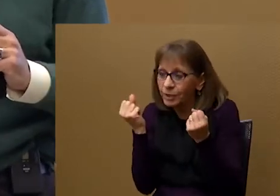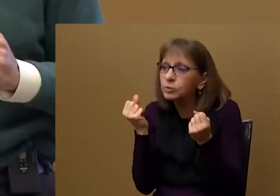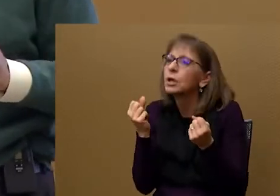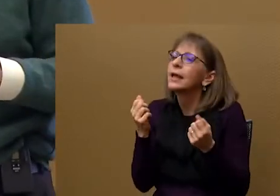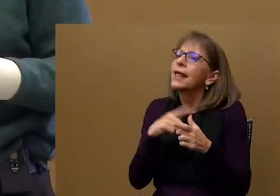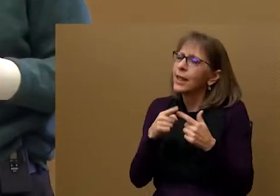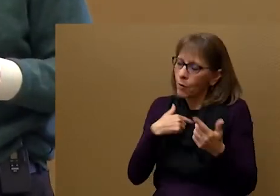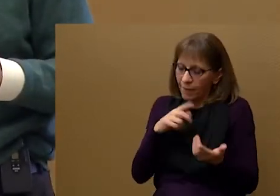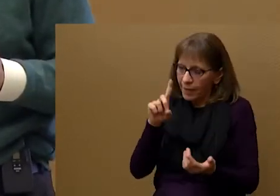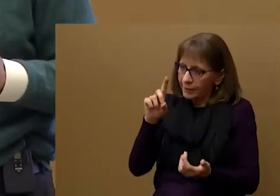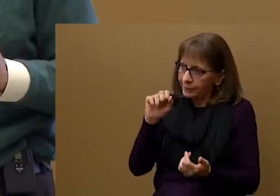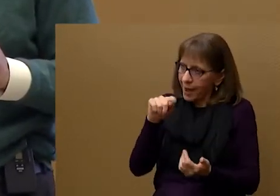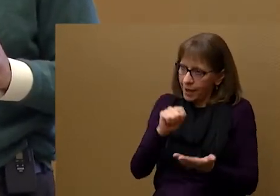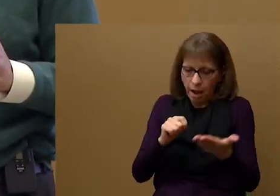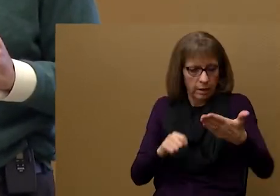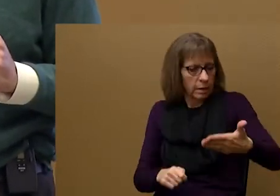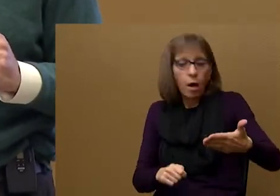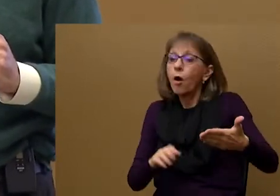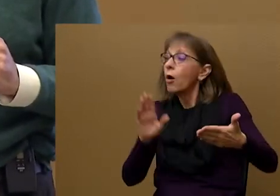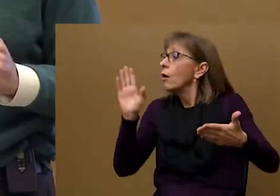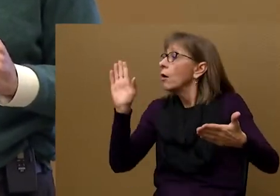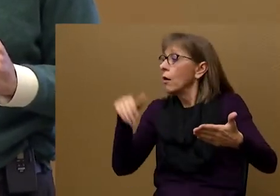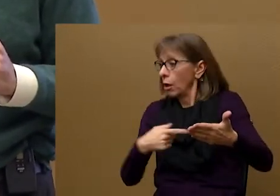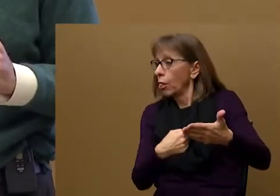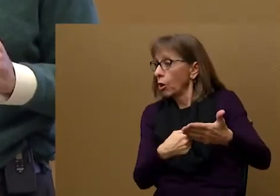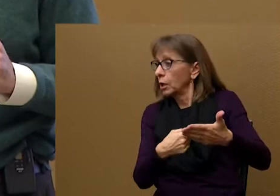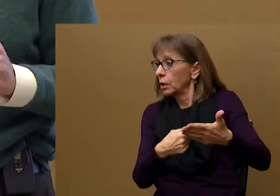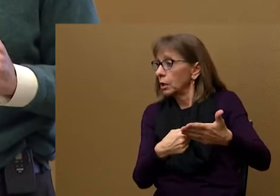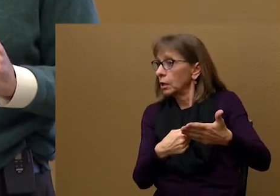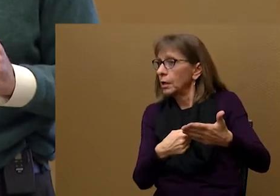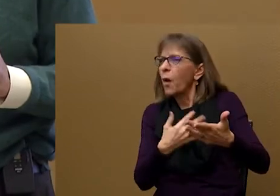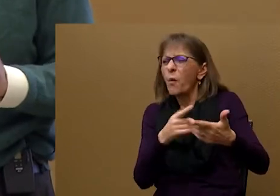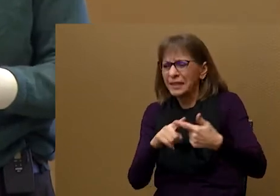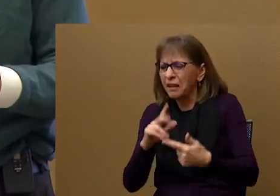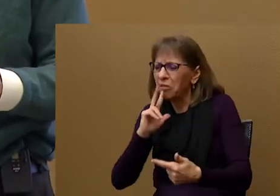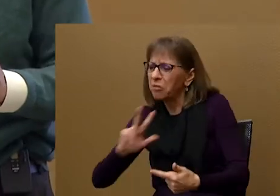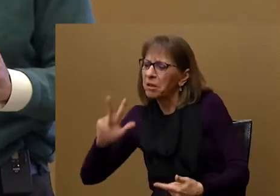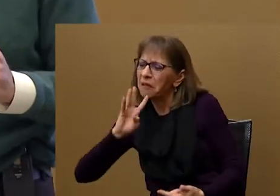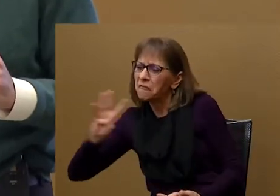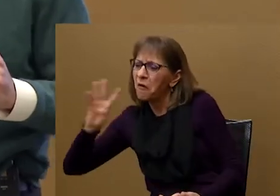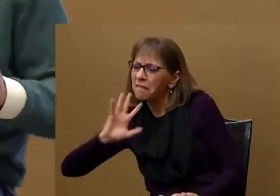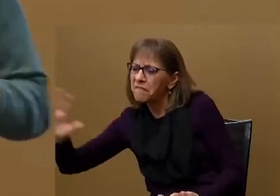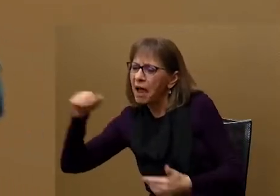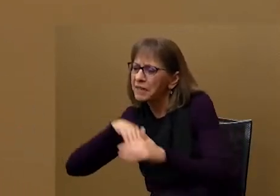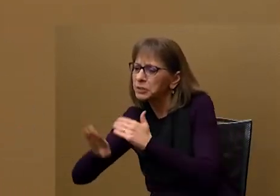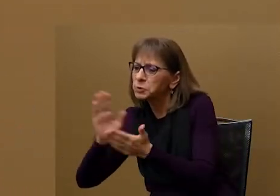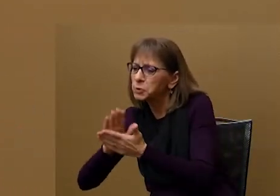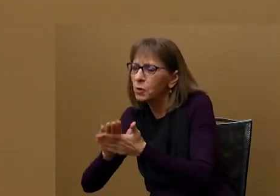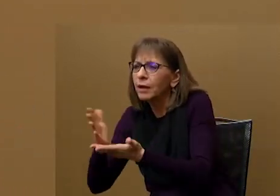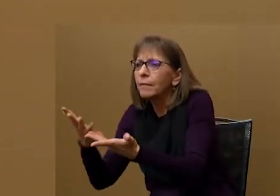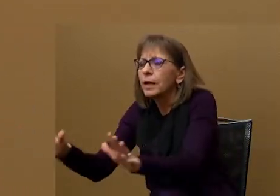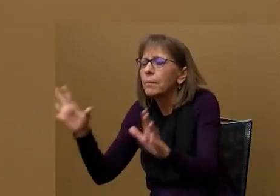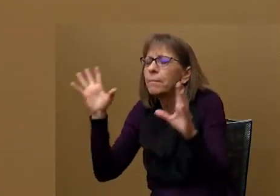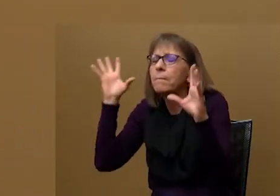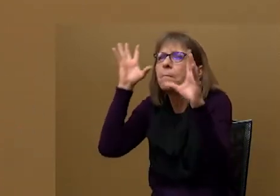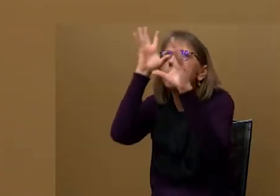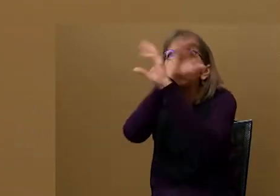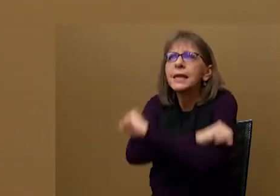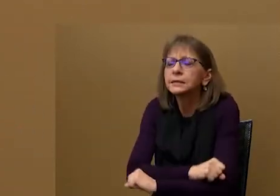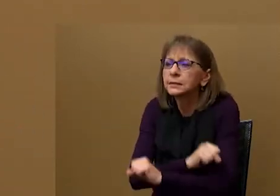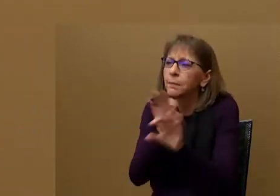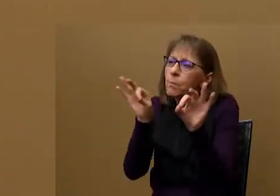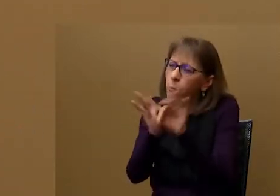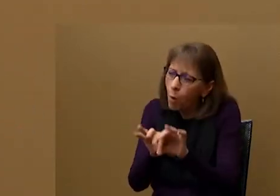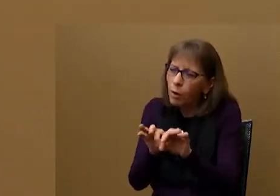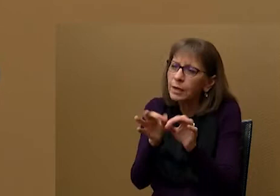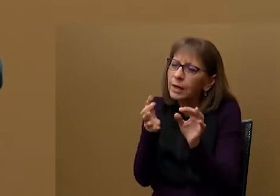spoken language and of sign language, so that you have some data to say, look, you don't want to wait till they're 3 or 4 or 5 and they're entering